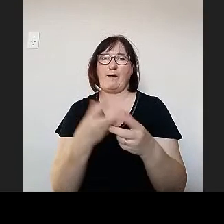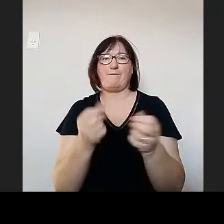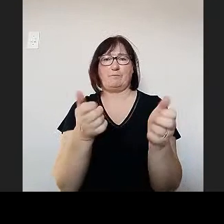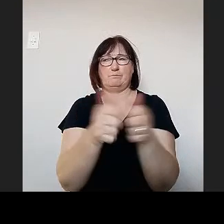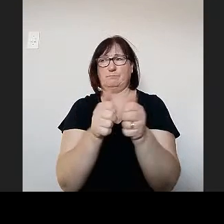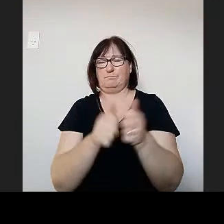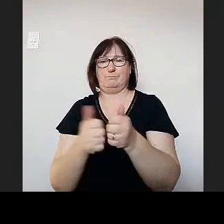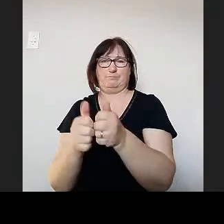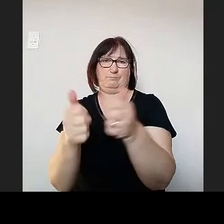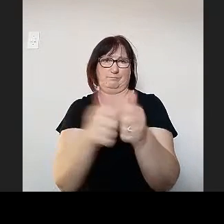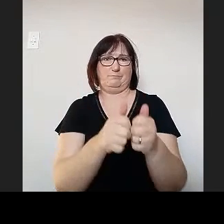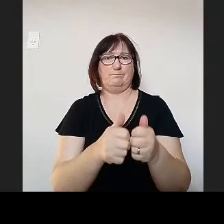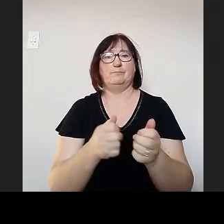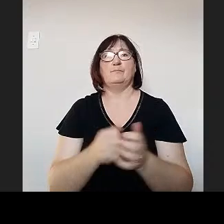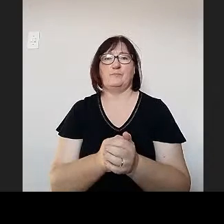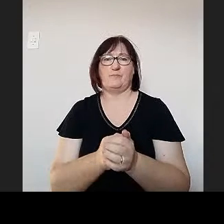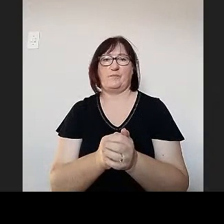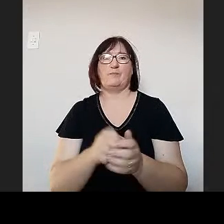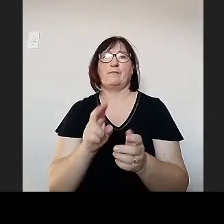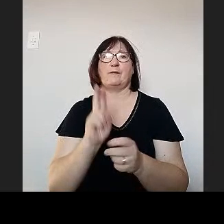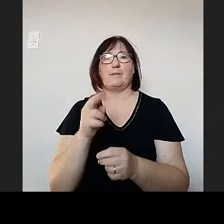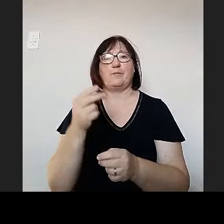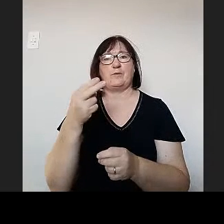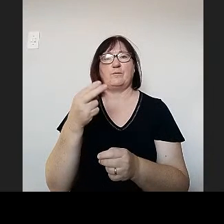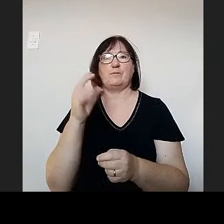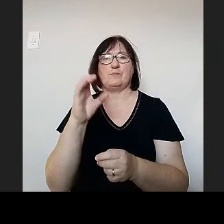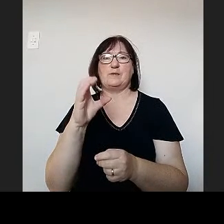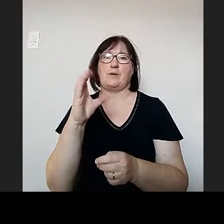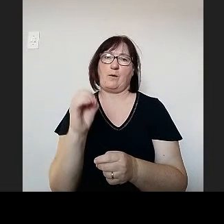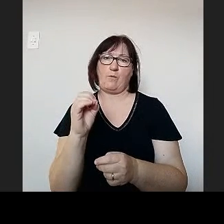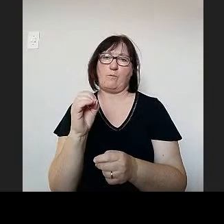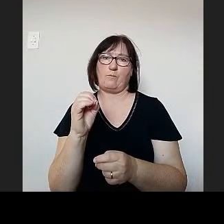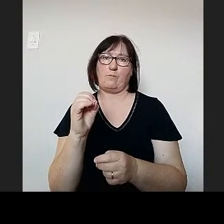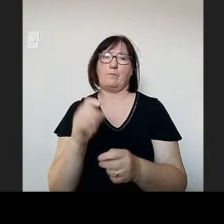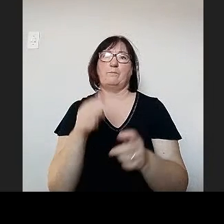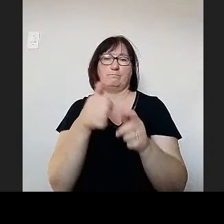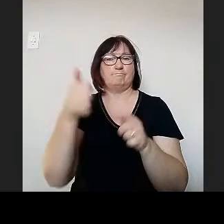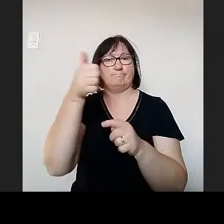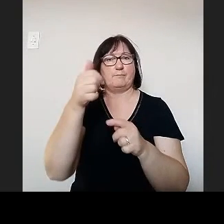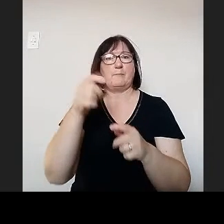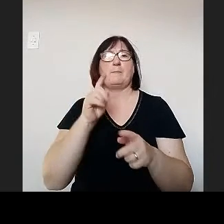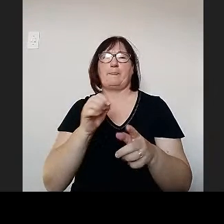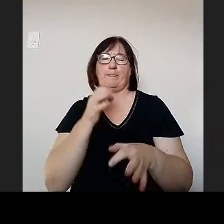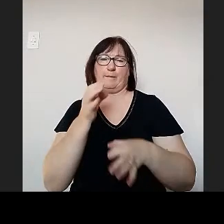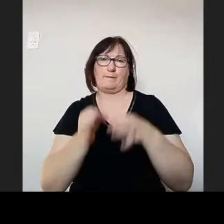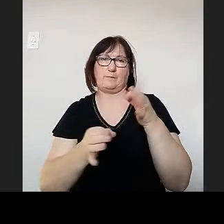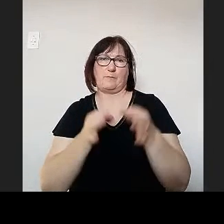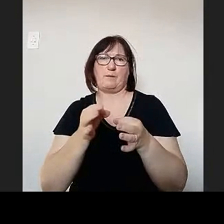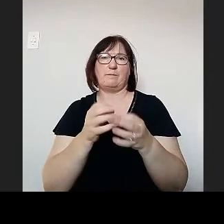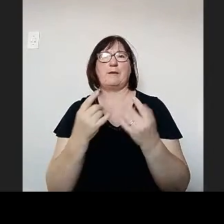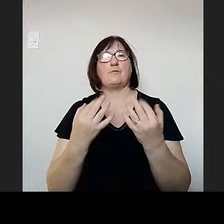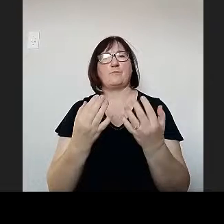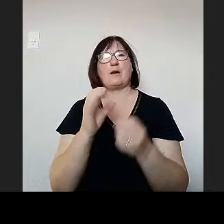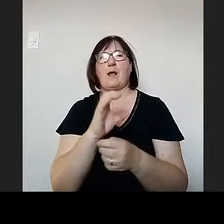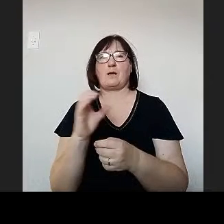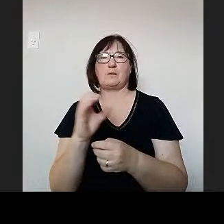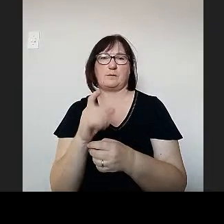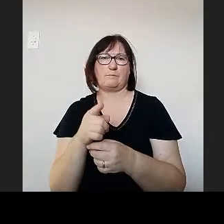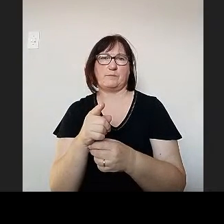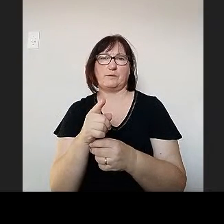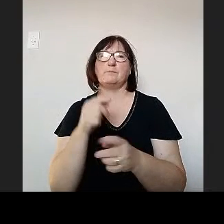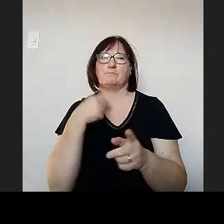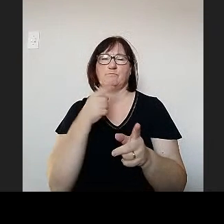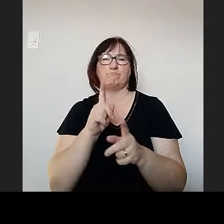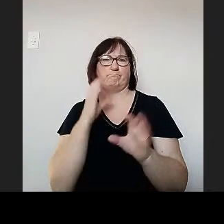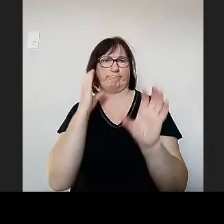remarks, the WCO Secretary General, Dr. Cunio Mikoria, explained the green customs as one of the focus areas in